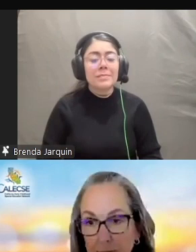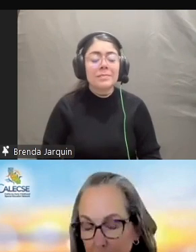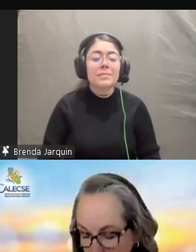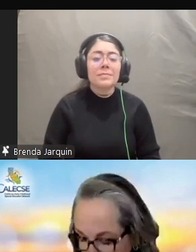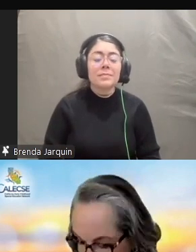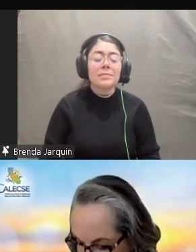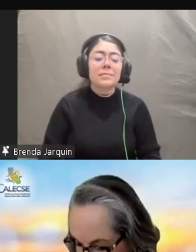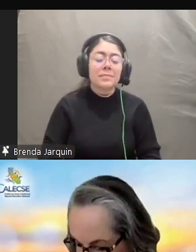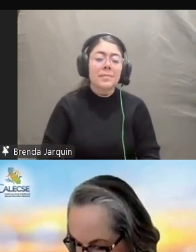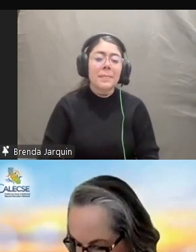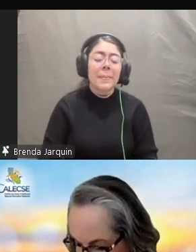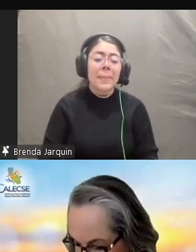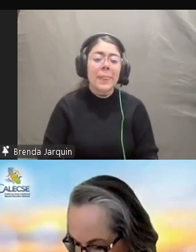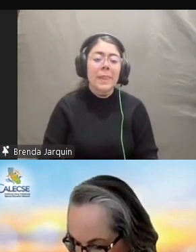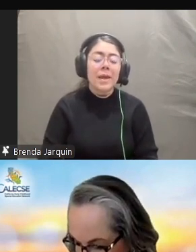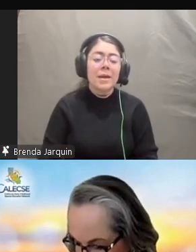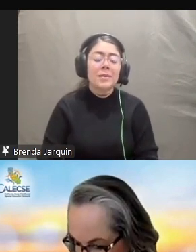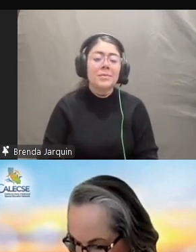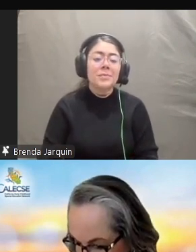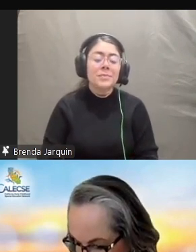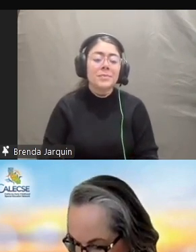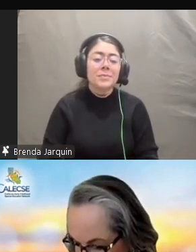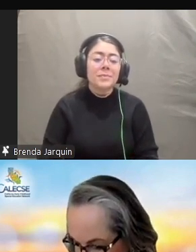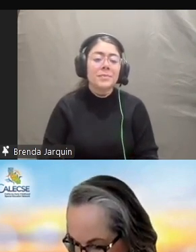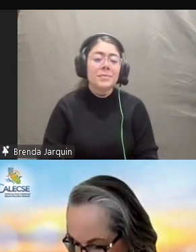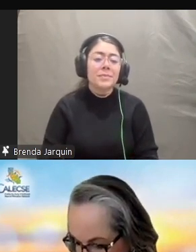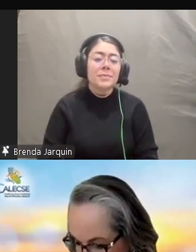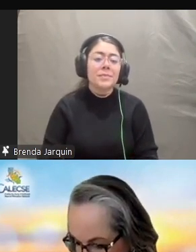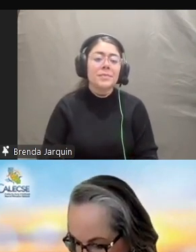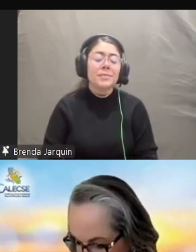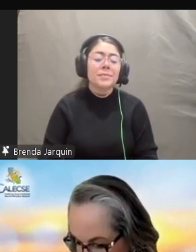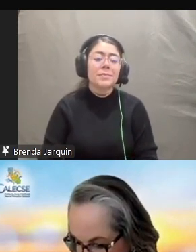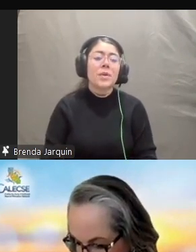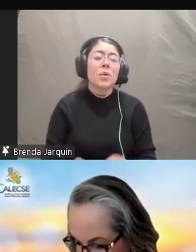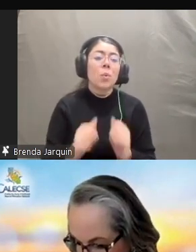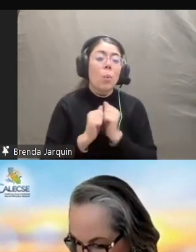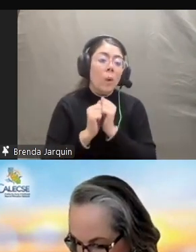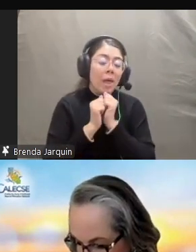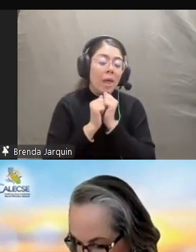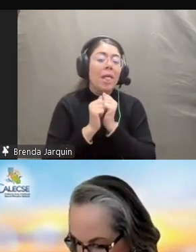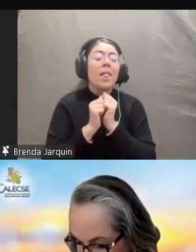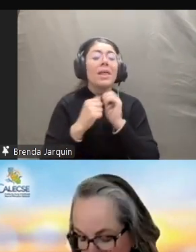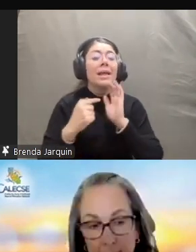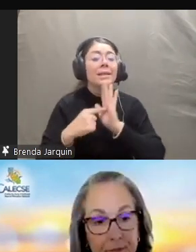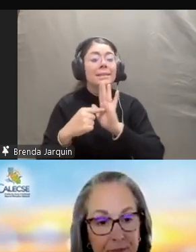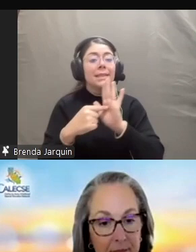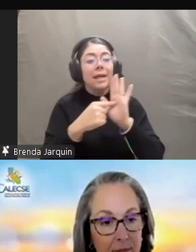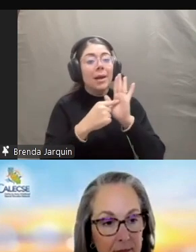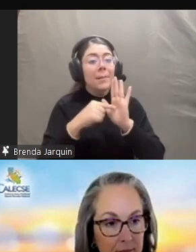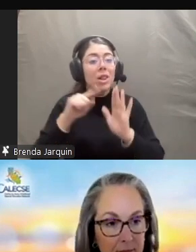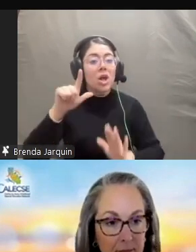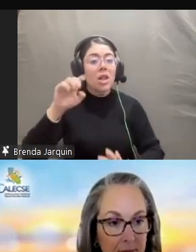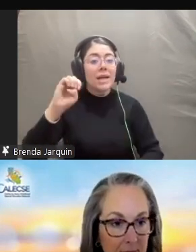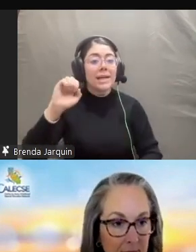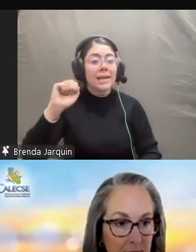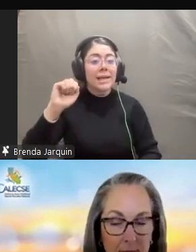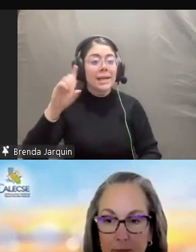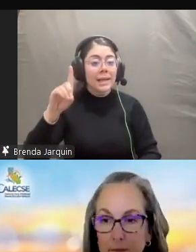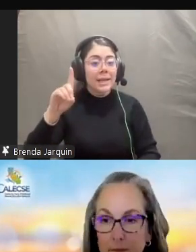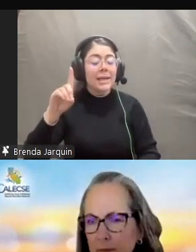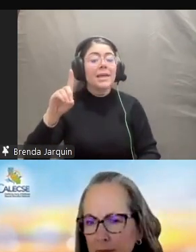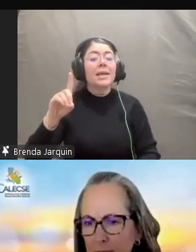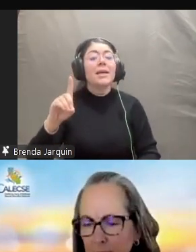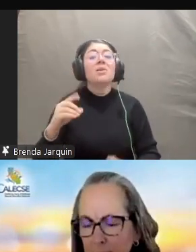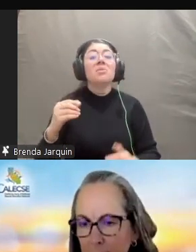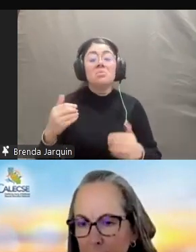We have through our exemplar lead through CalECSE, we have collected a variety of samples of